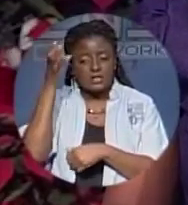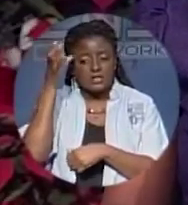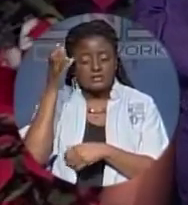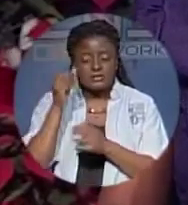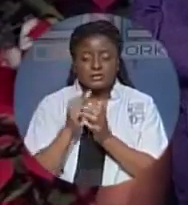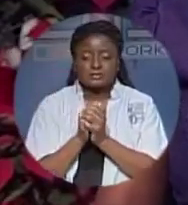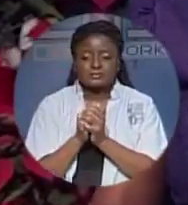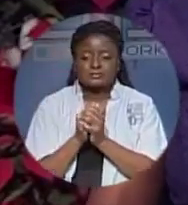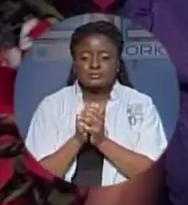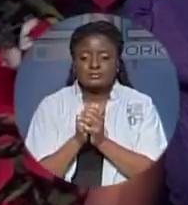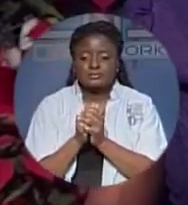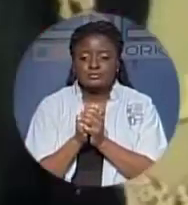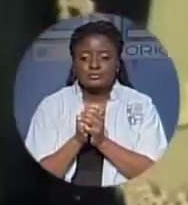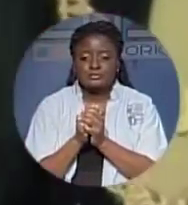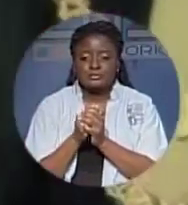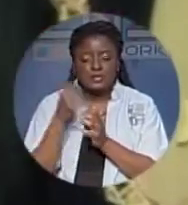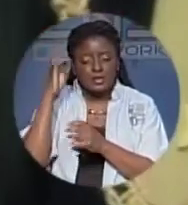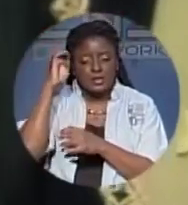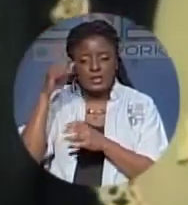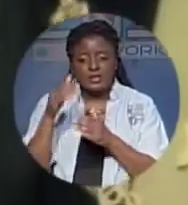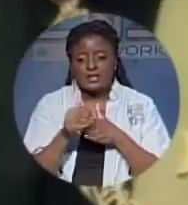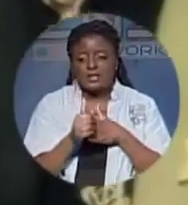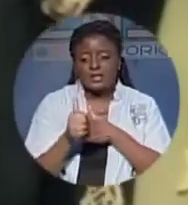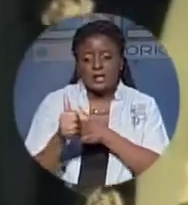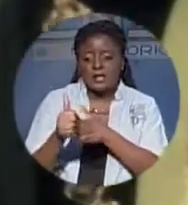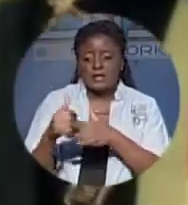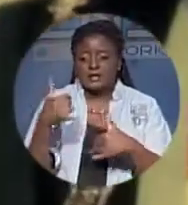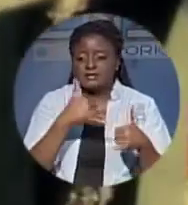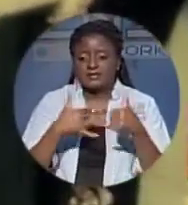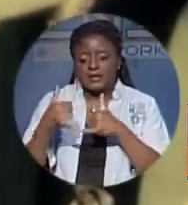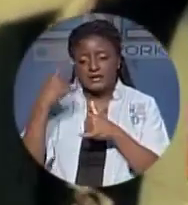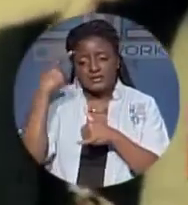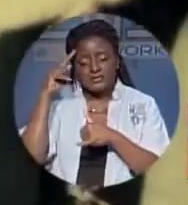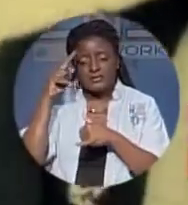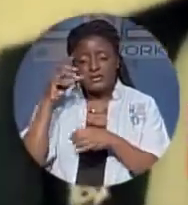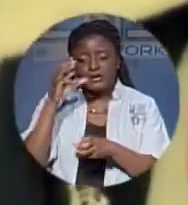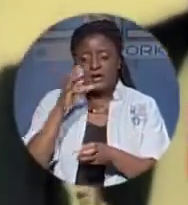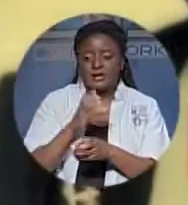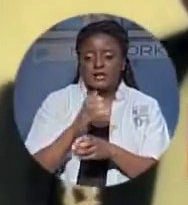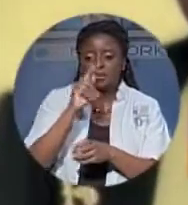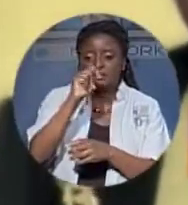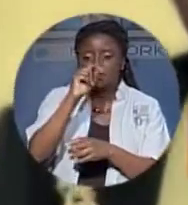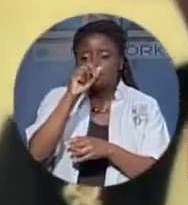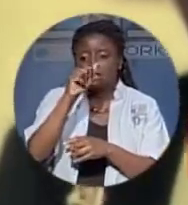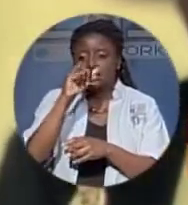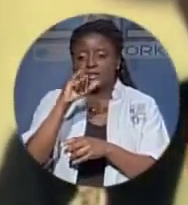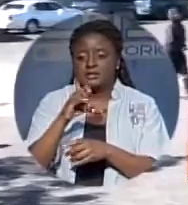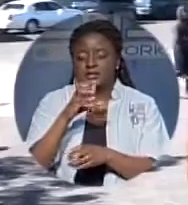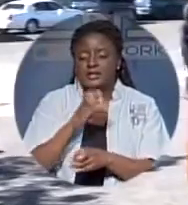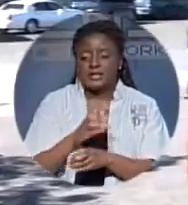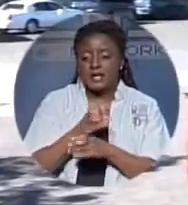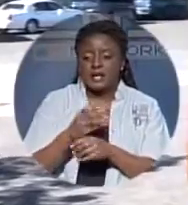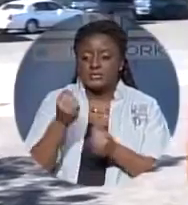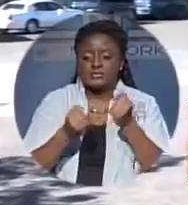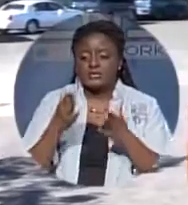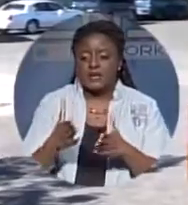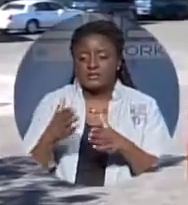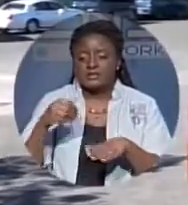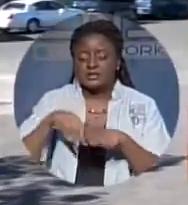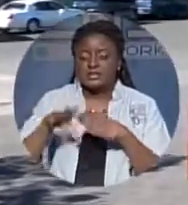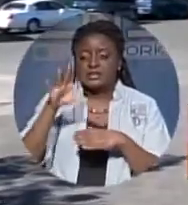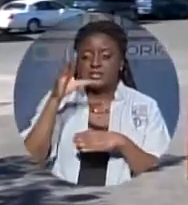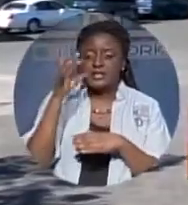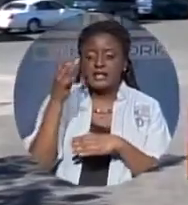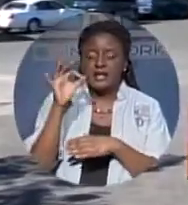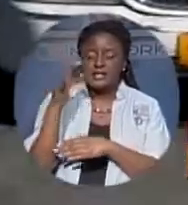story. He led the fight for taxicab drivers back in 1957, blocking the entrance to the international